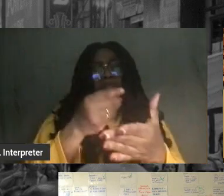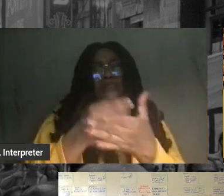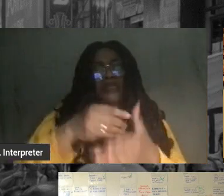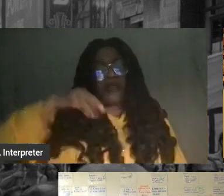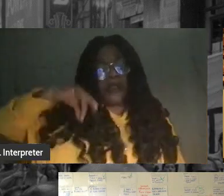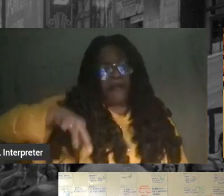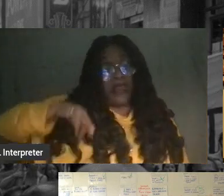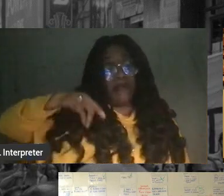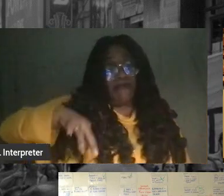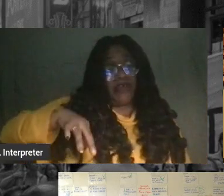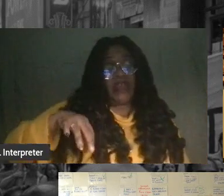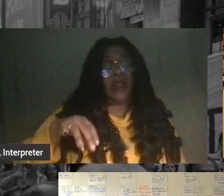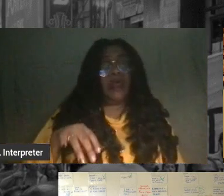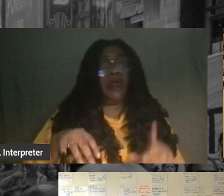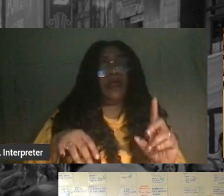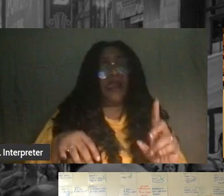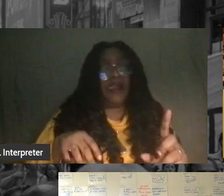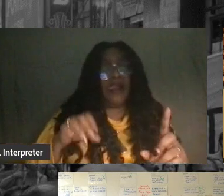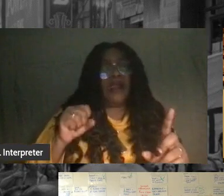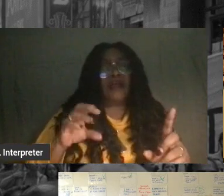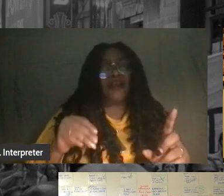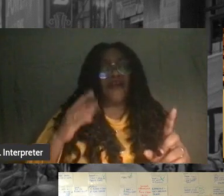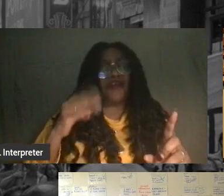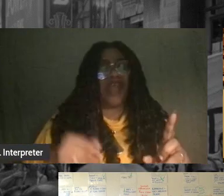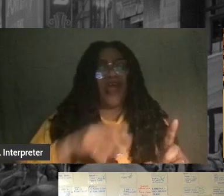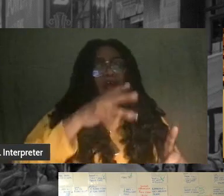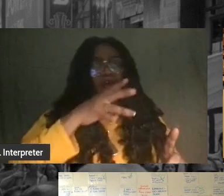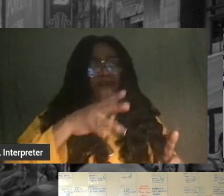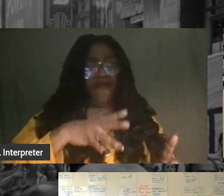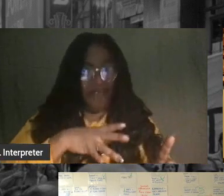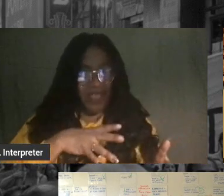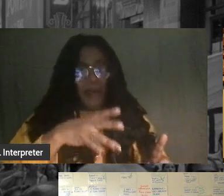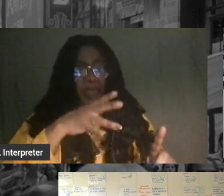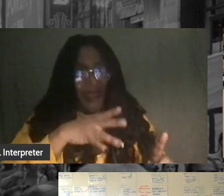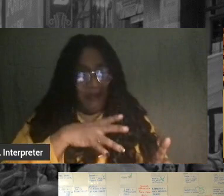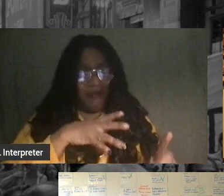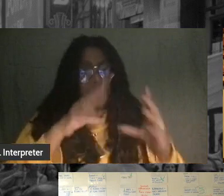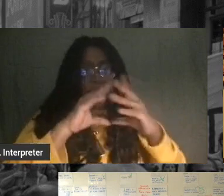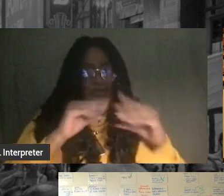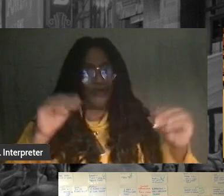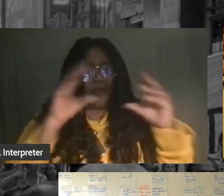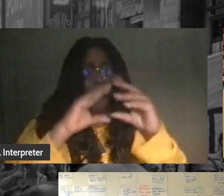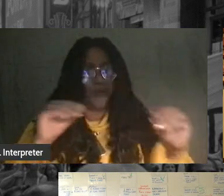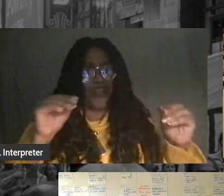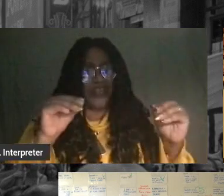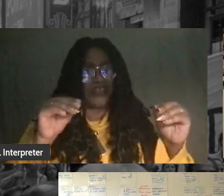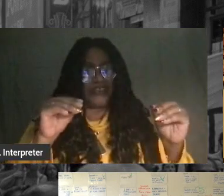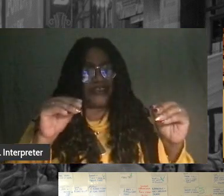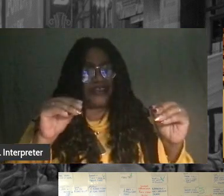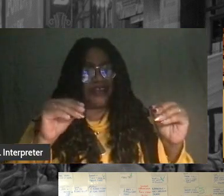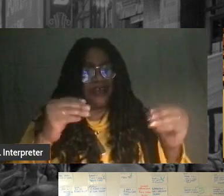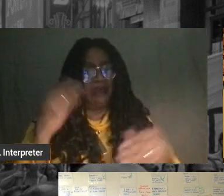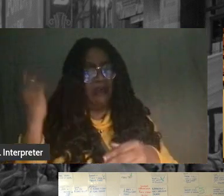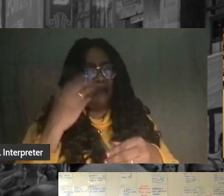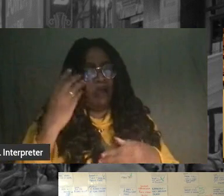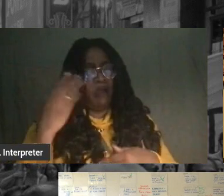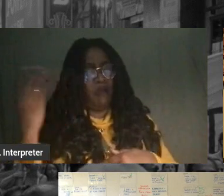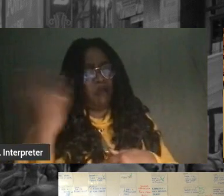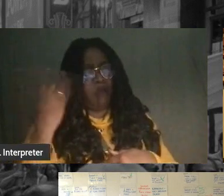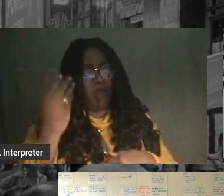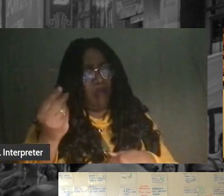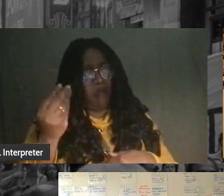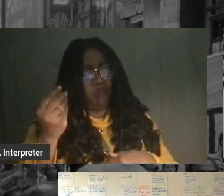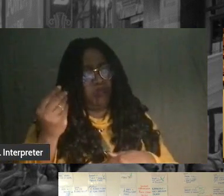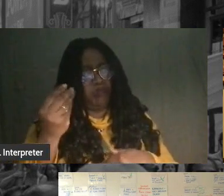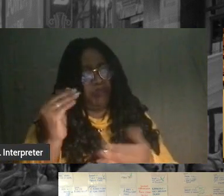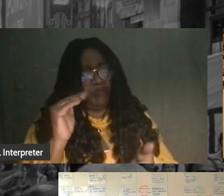So suddenly female stories are monetizable in a way that they've never been. And